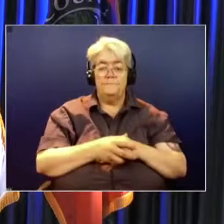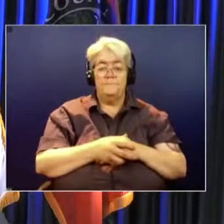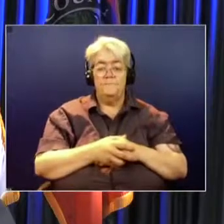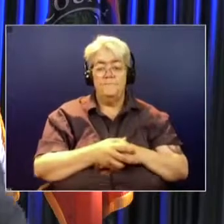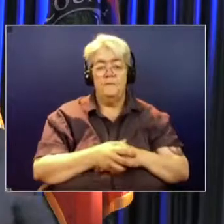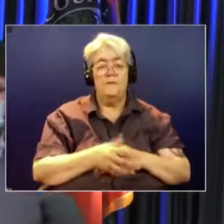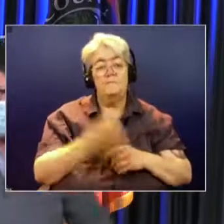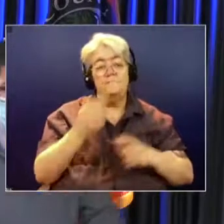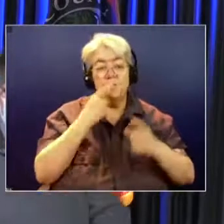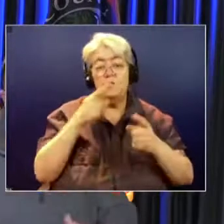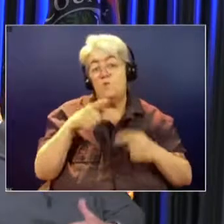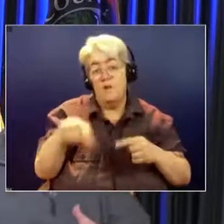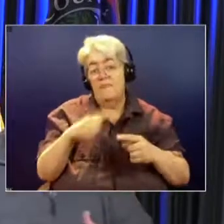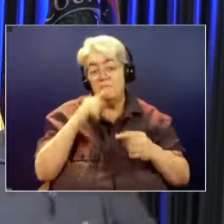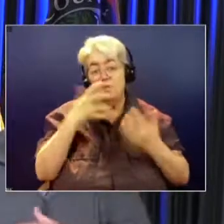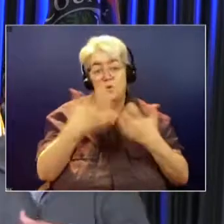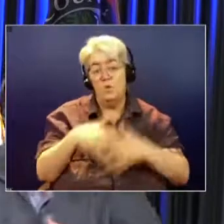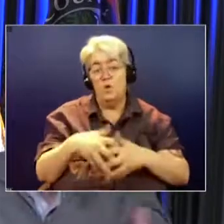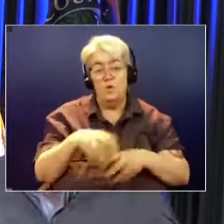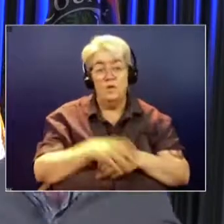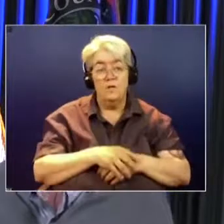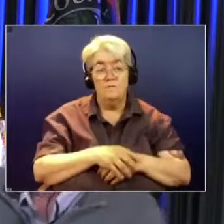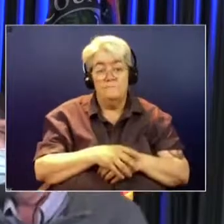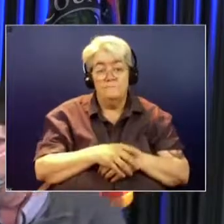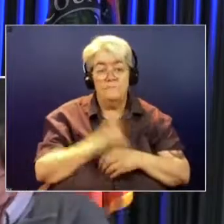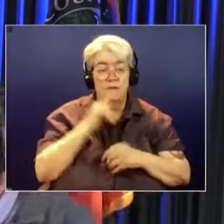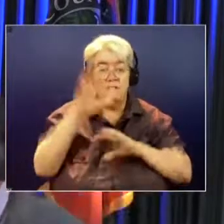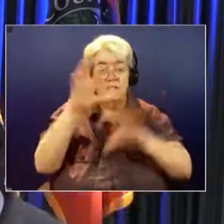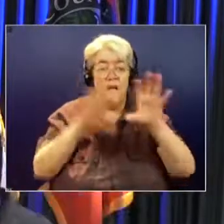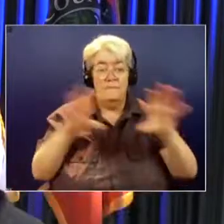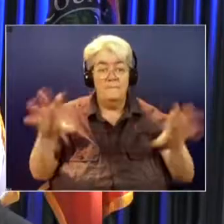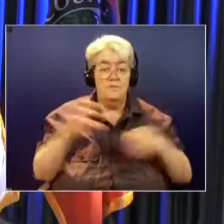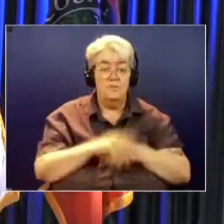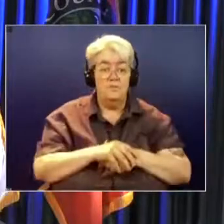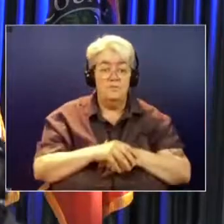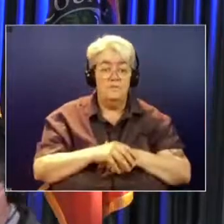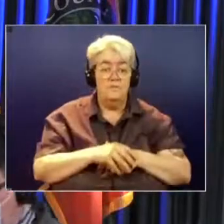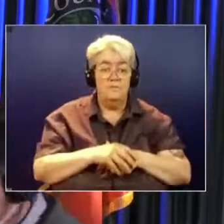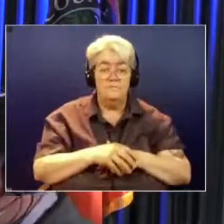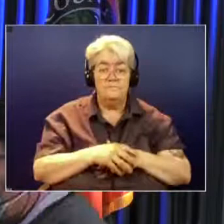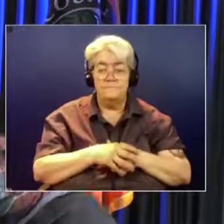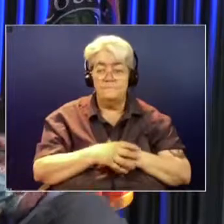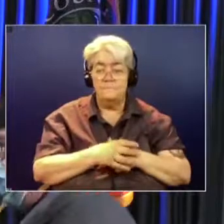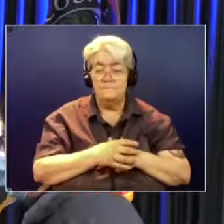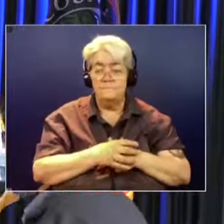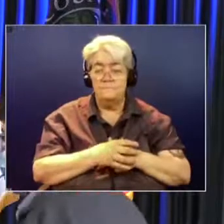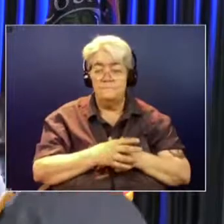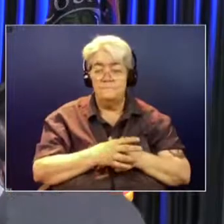This could work as a compositional shot for the whole darn thing. I'll scan.